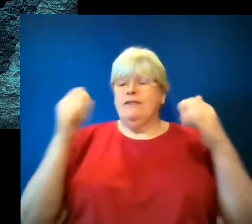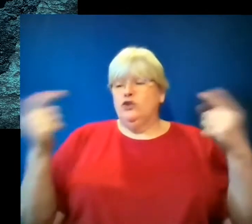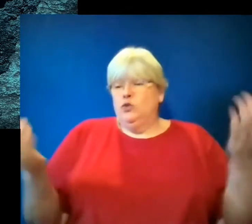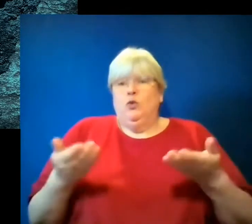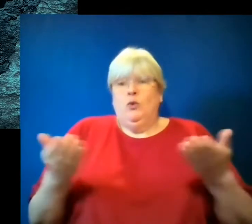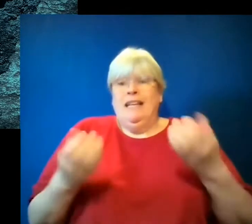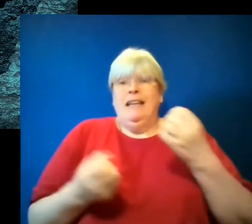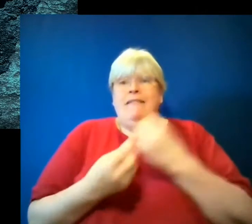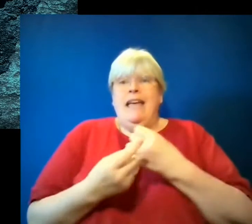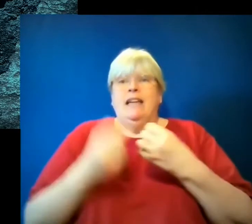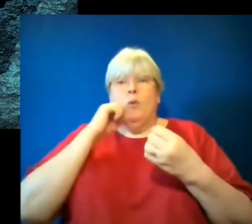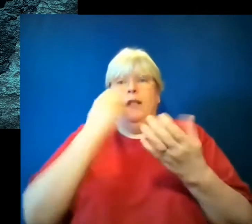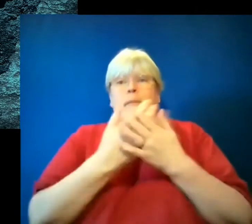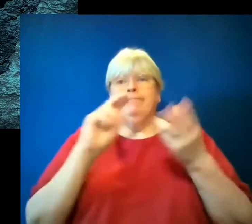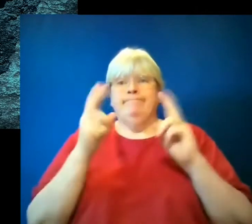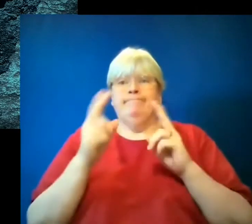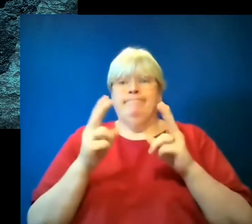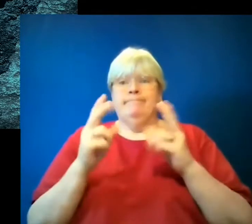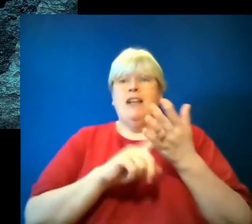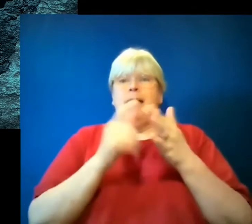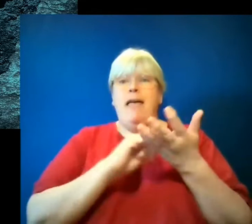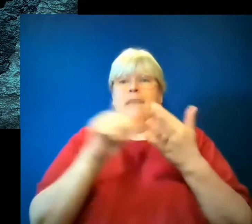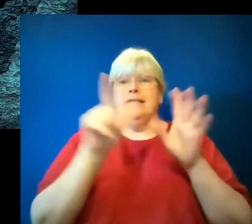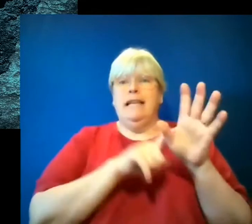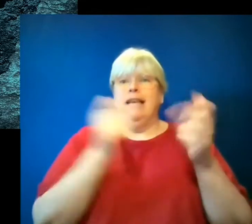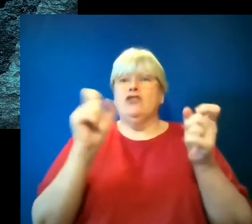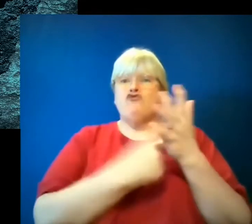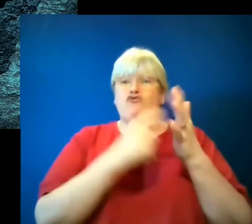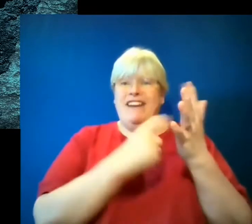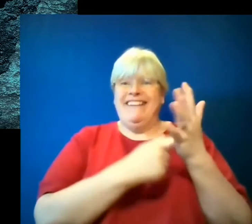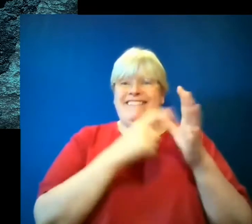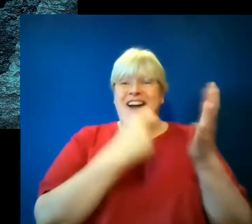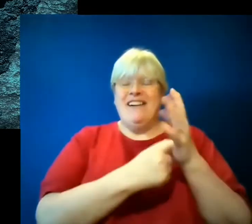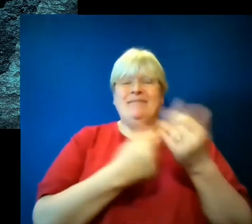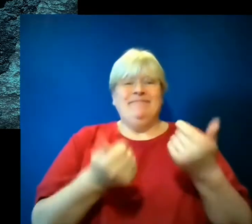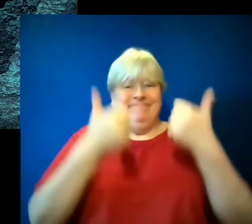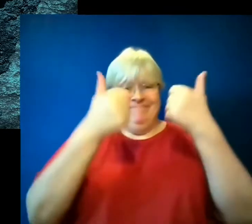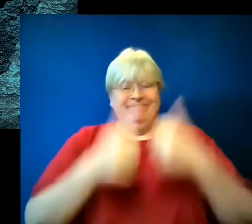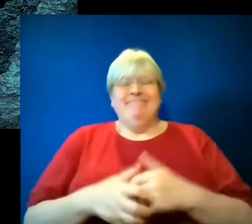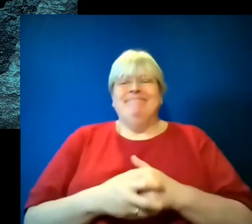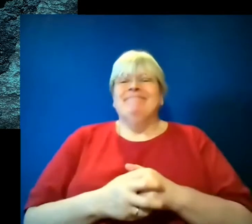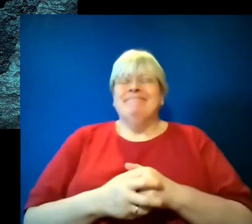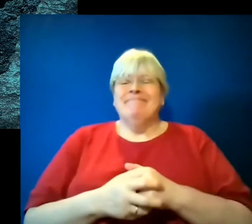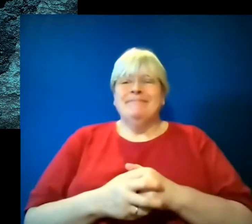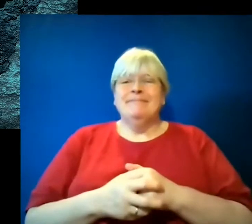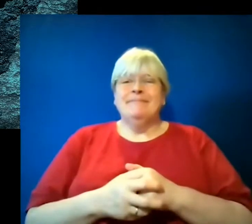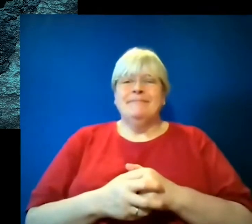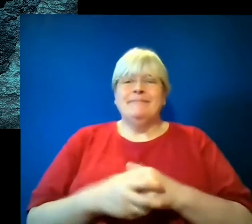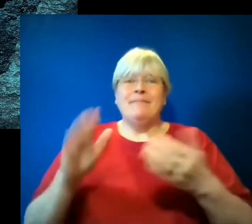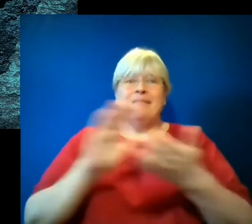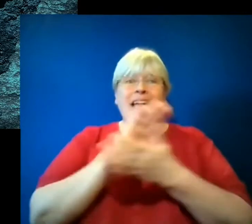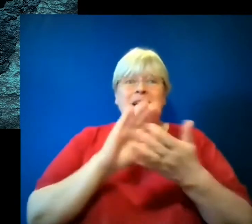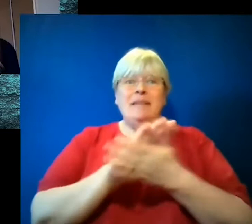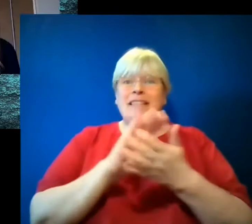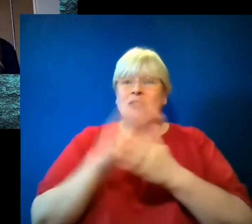BSL interpreted by Leslie Crerar, so thank you, Leslie. I am delighted to